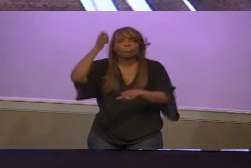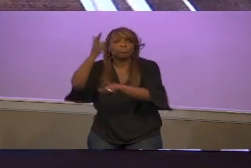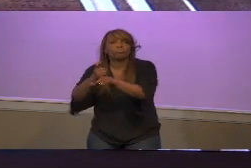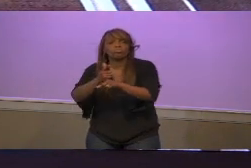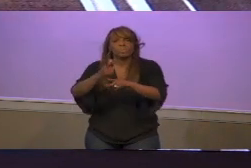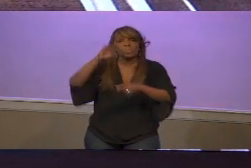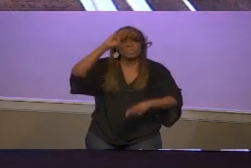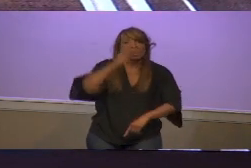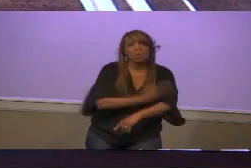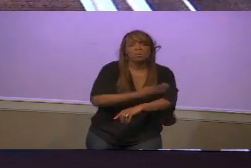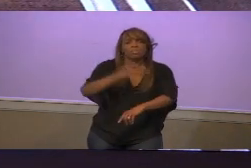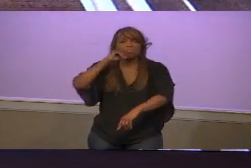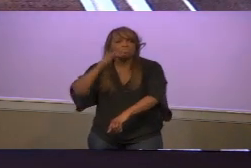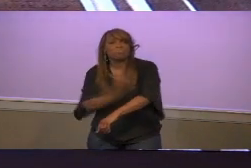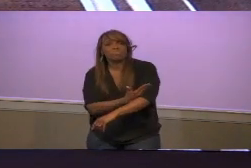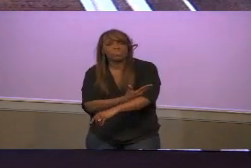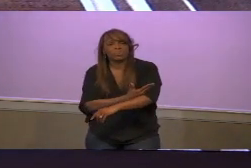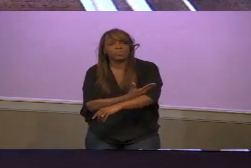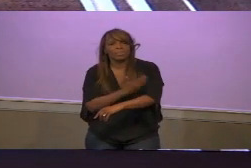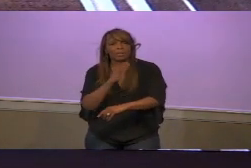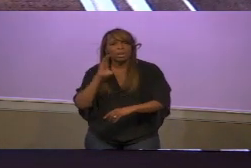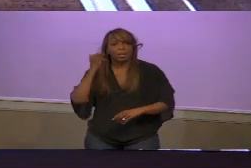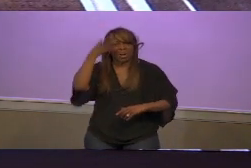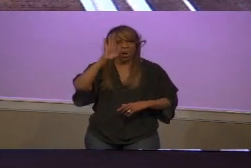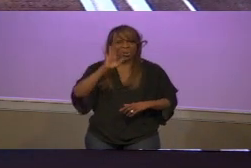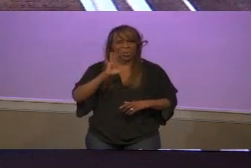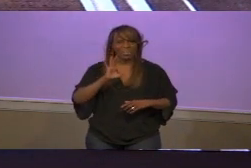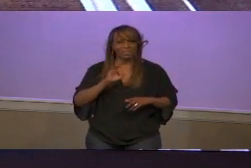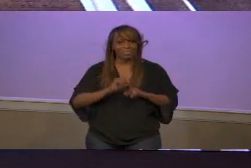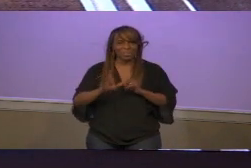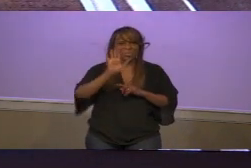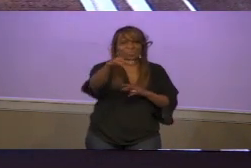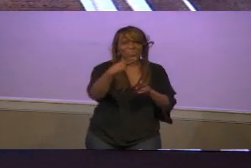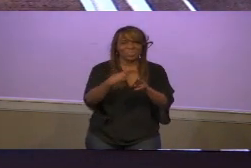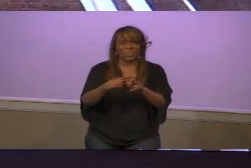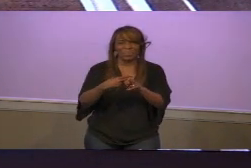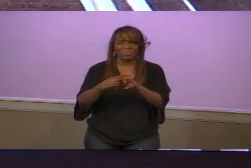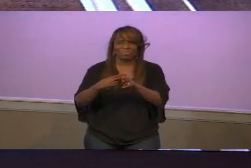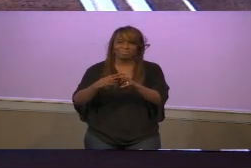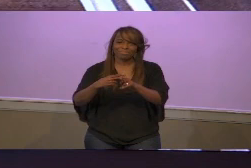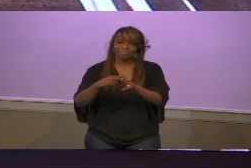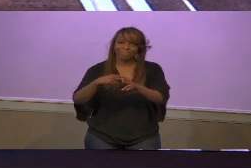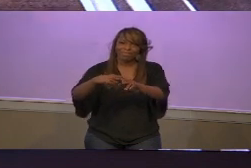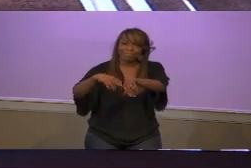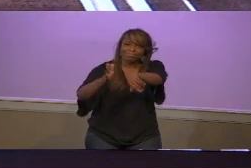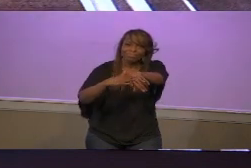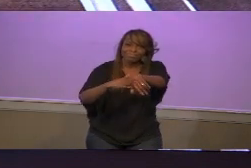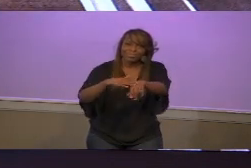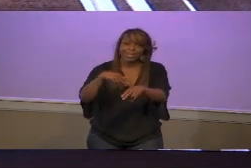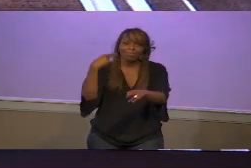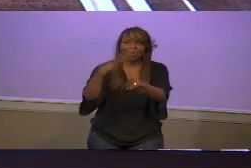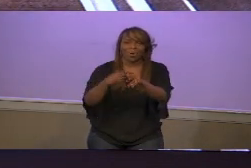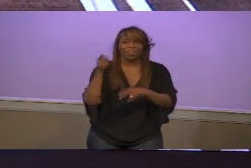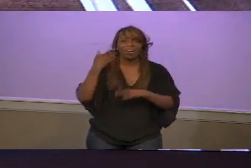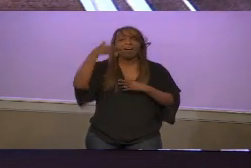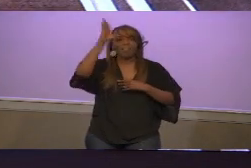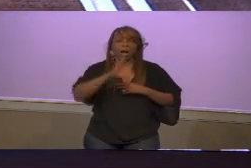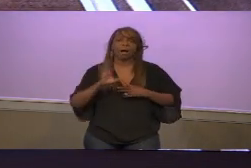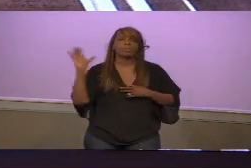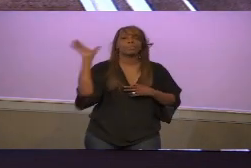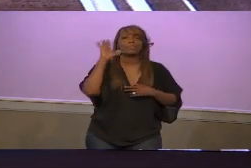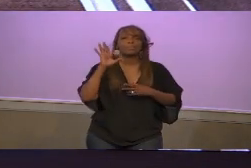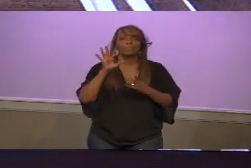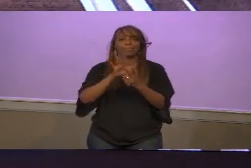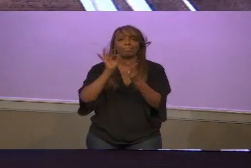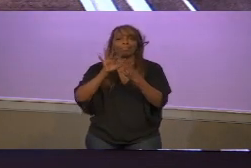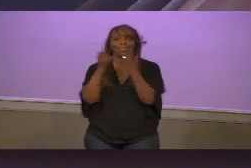and sons and daughters and called your name. He is a selective savior. Out of the muck